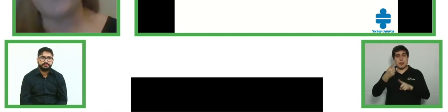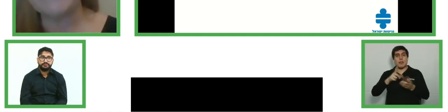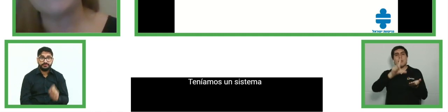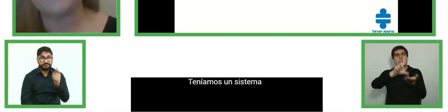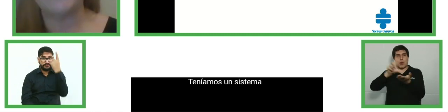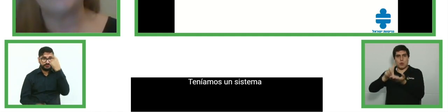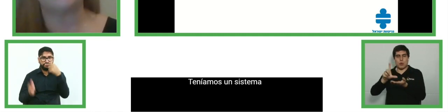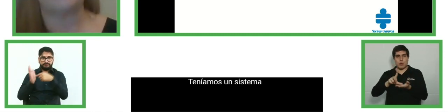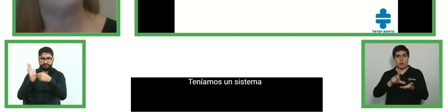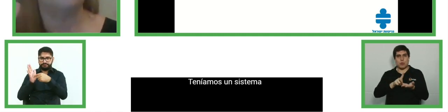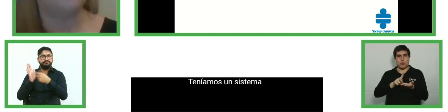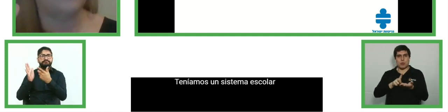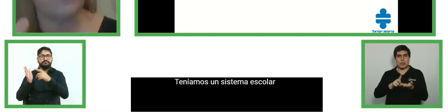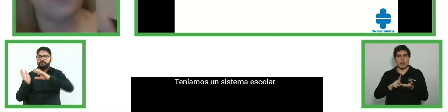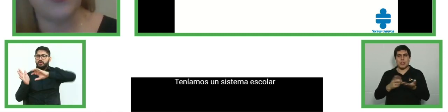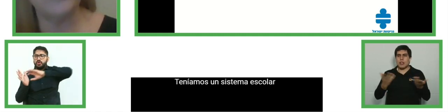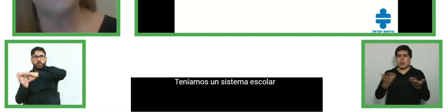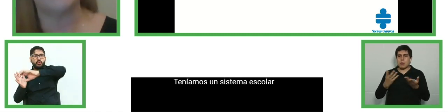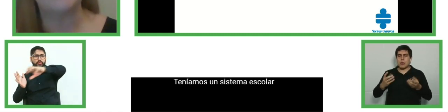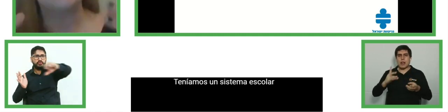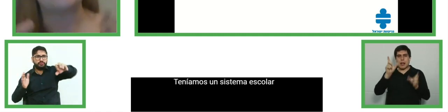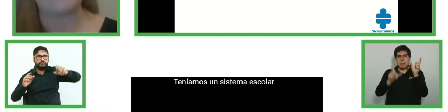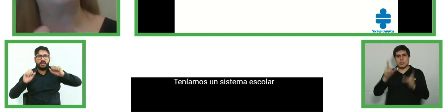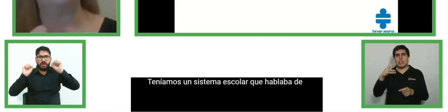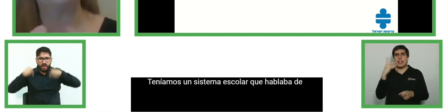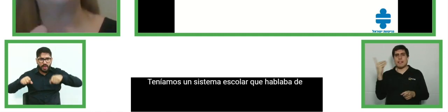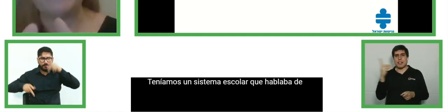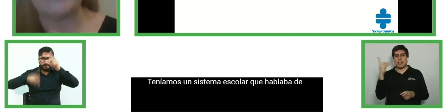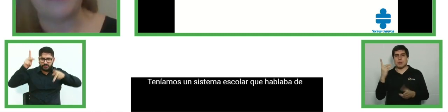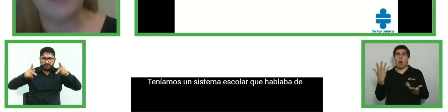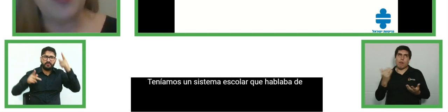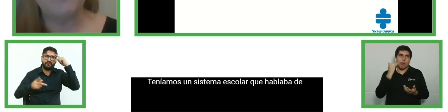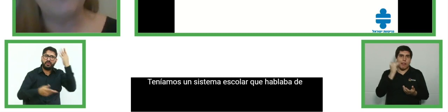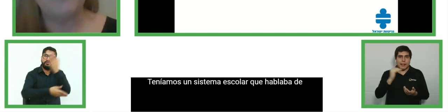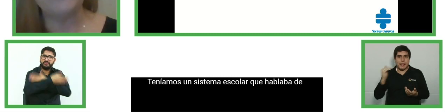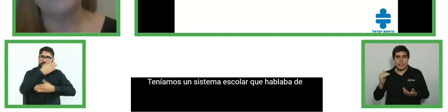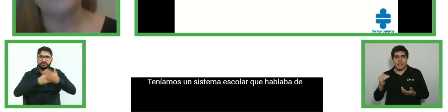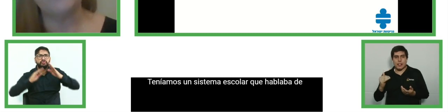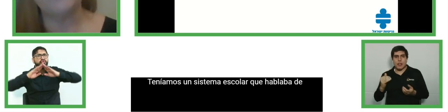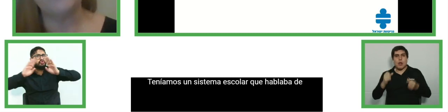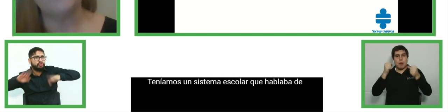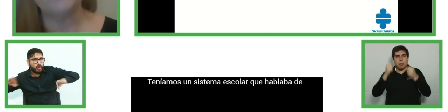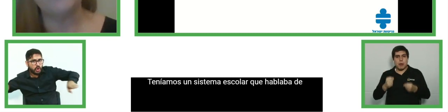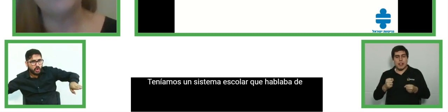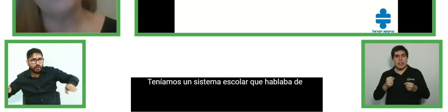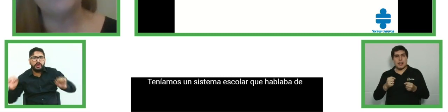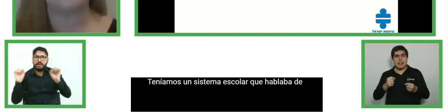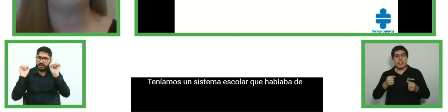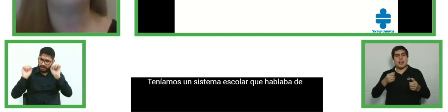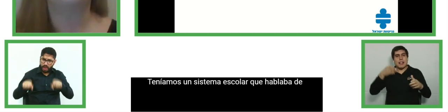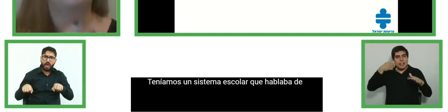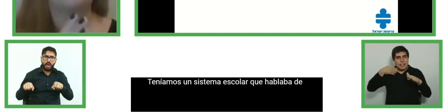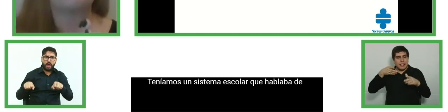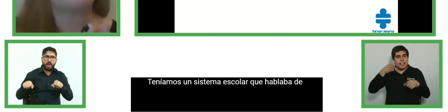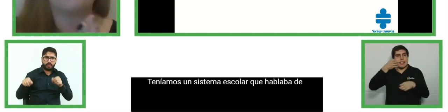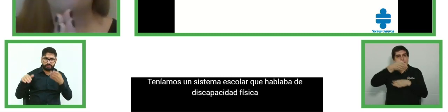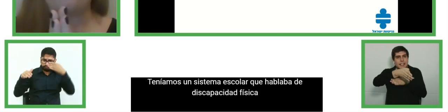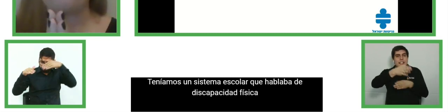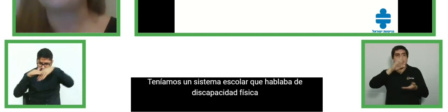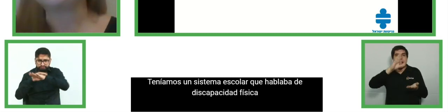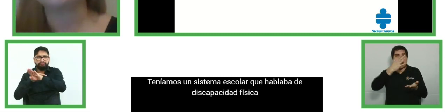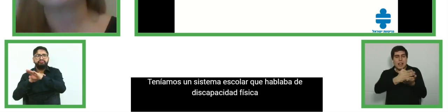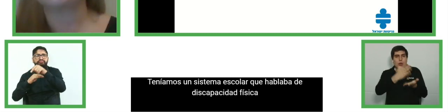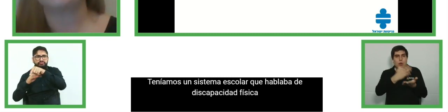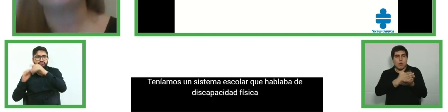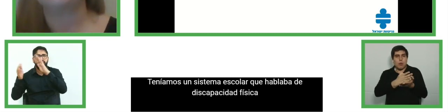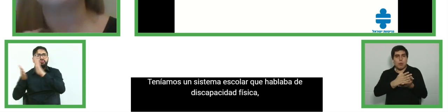can enter physically? But you know, if you can click now, physical accessibility is great. Next slide,